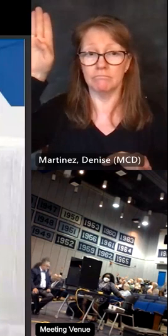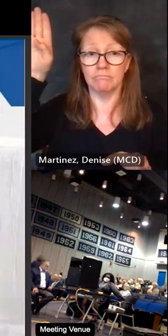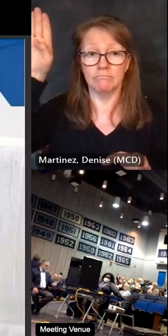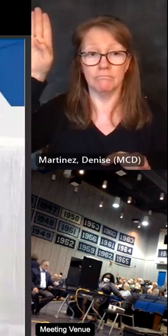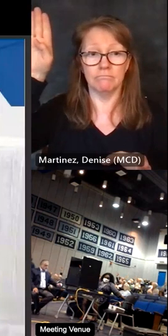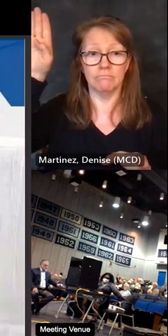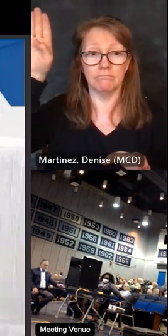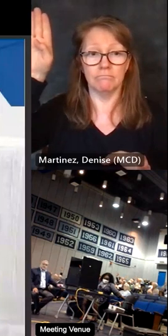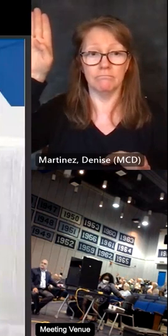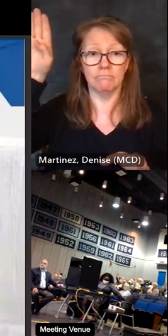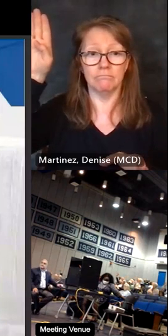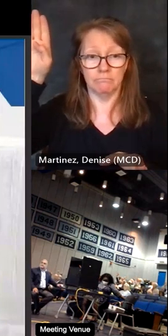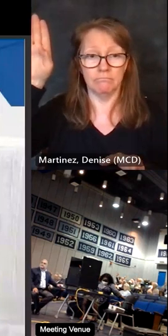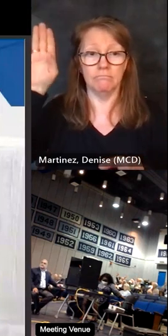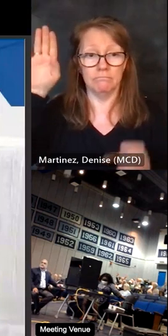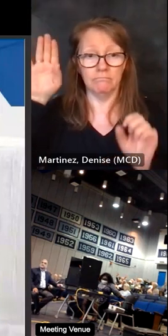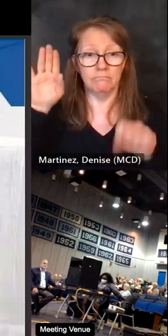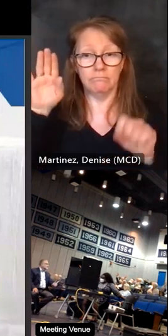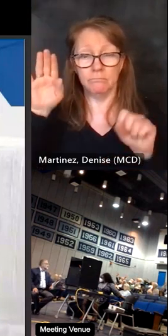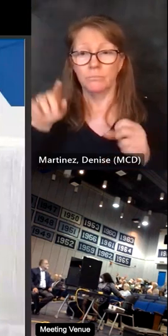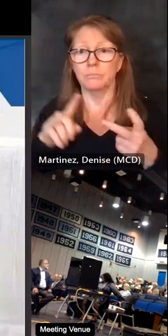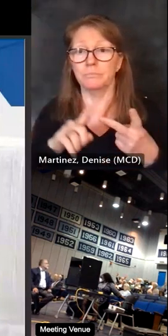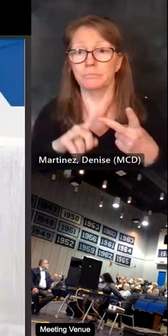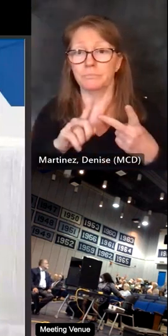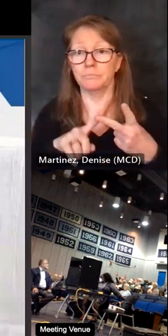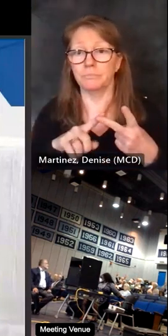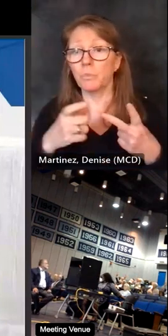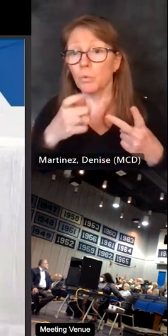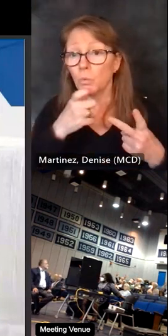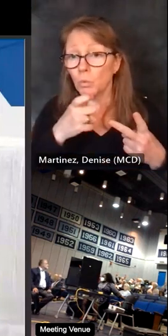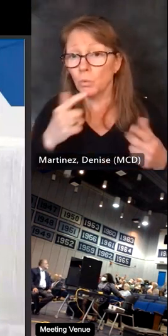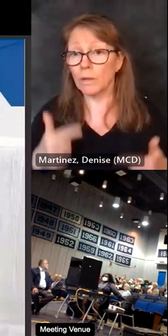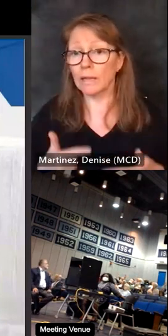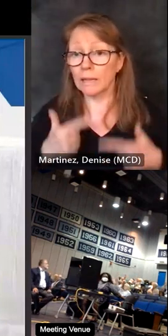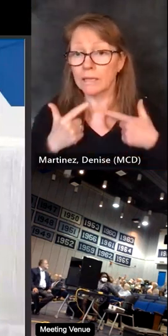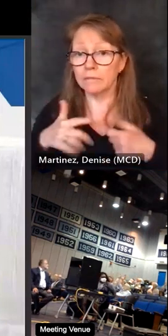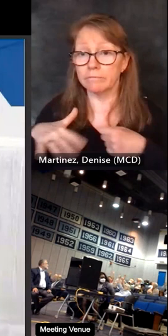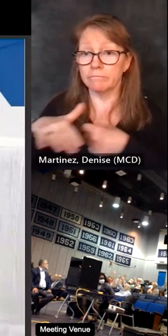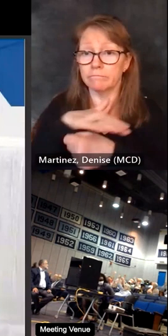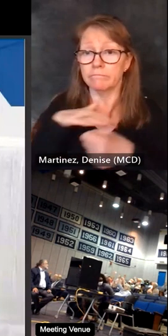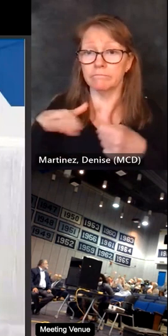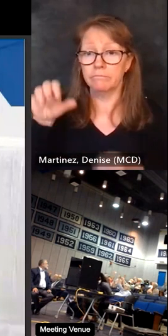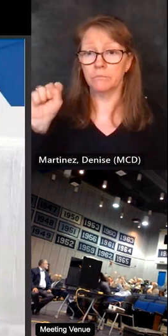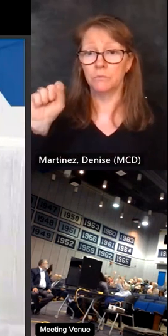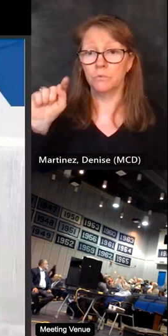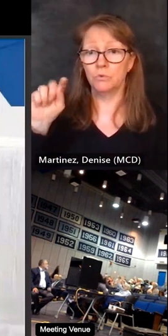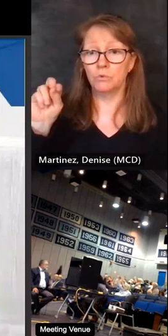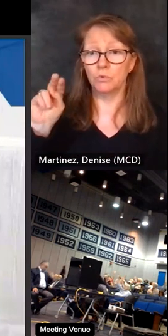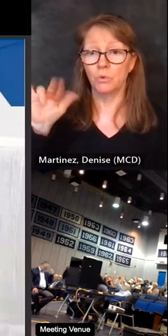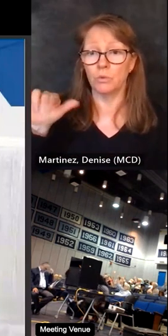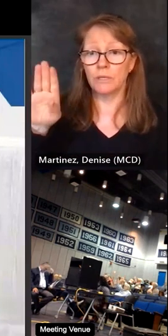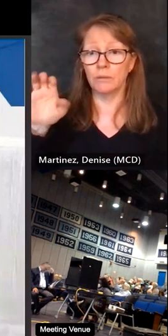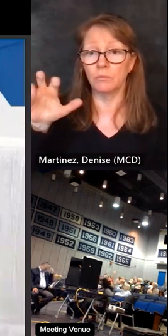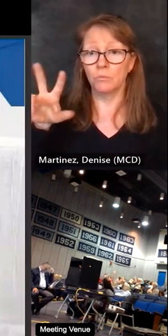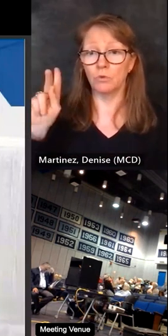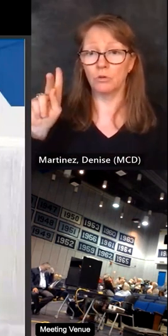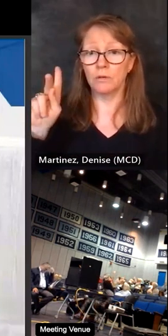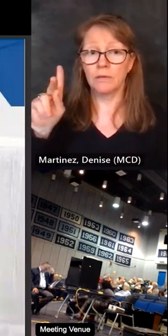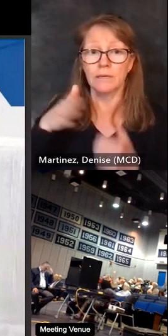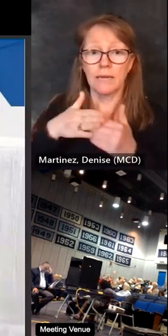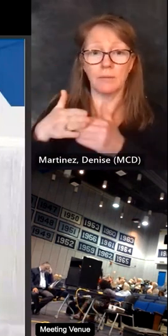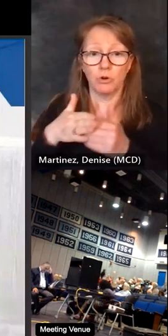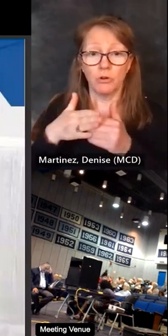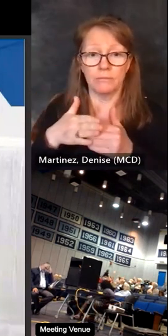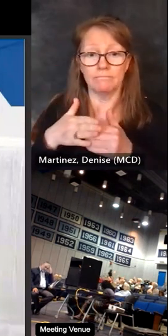raise my hand for my day. Who here is a resident of the Stony Brook neighborhood? Excellent. We know we're right in